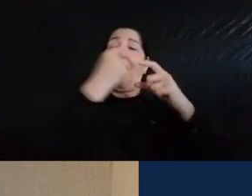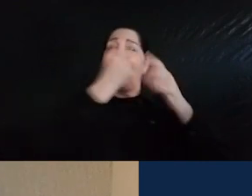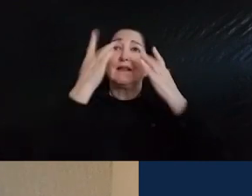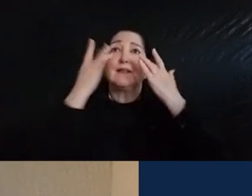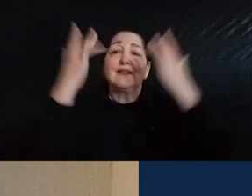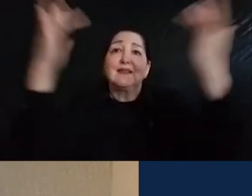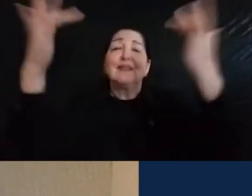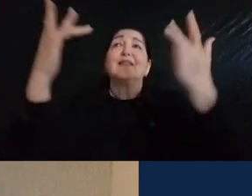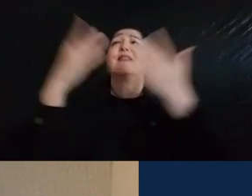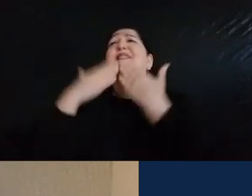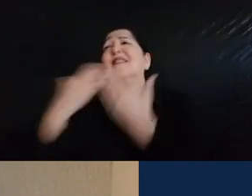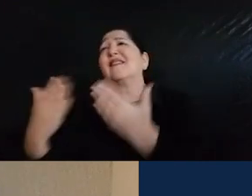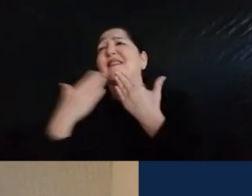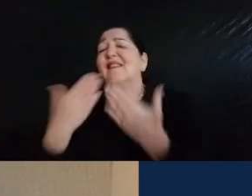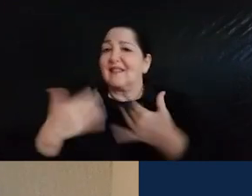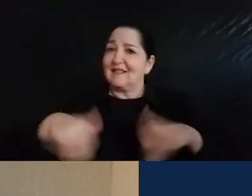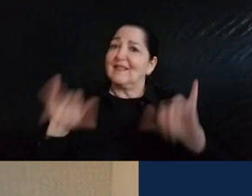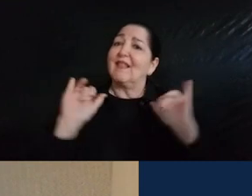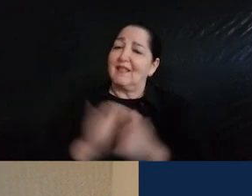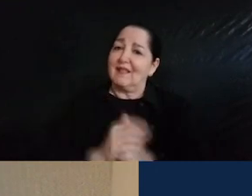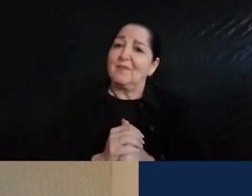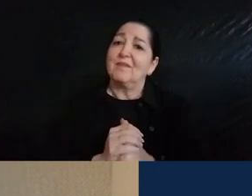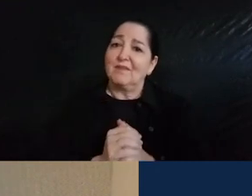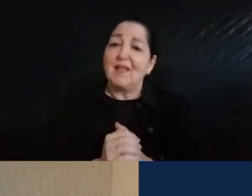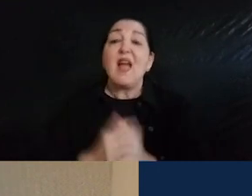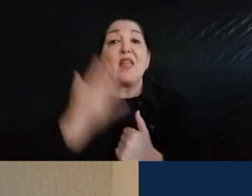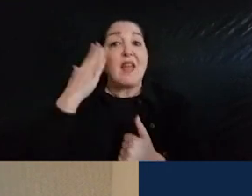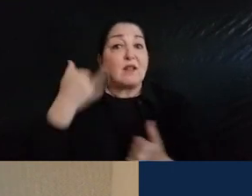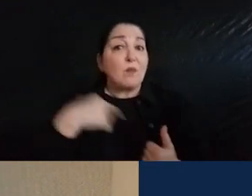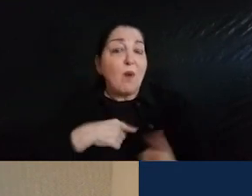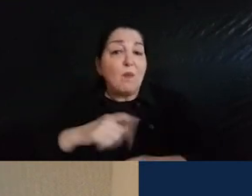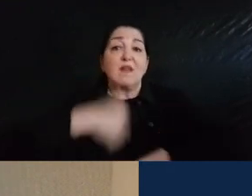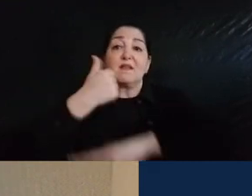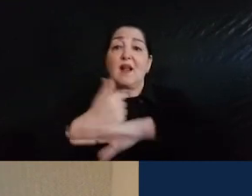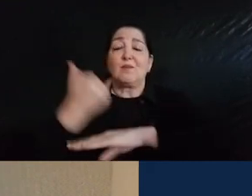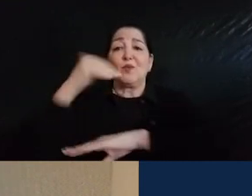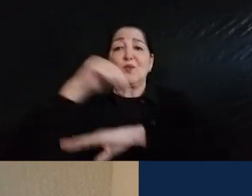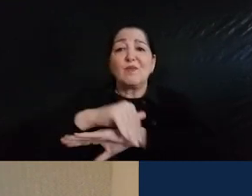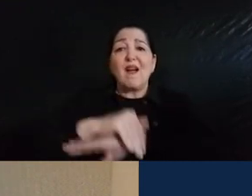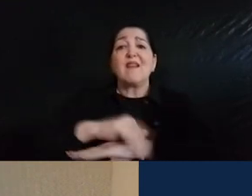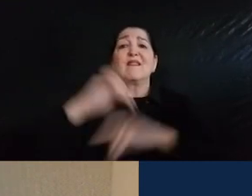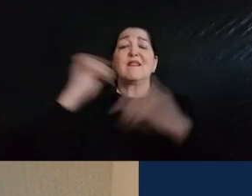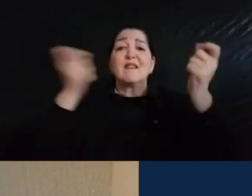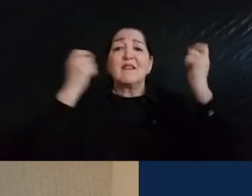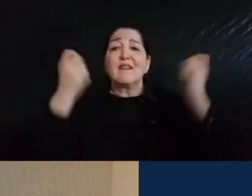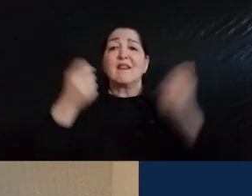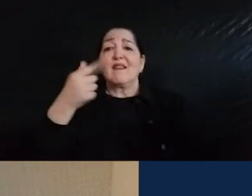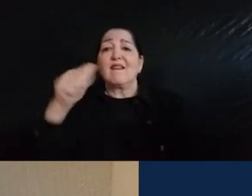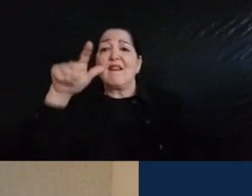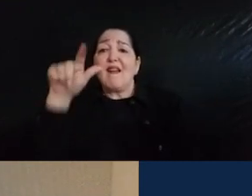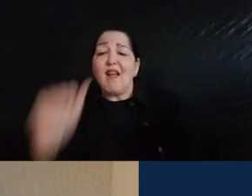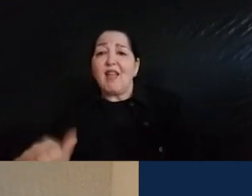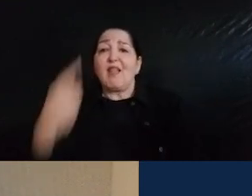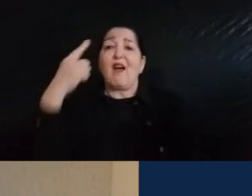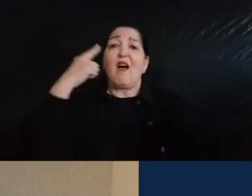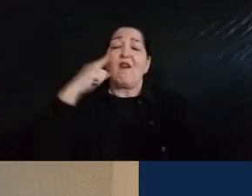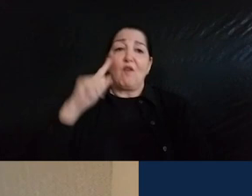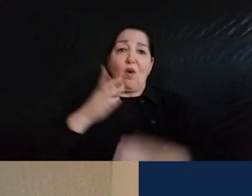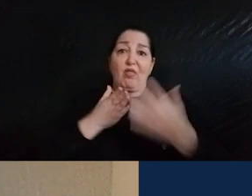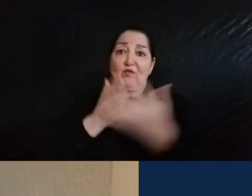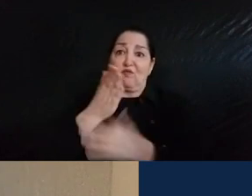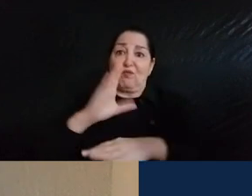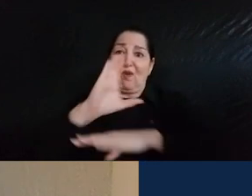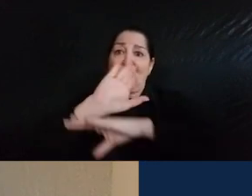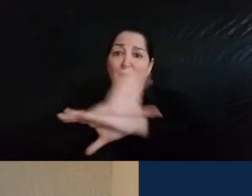masks. And that's in large part why we're going to all this trouble to bring you tonight's virtual gala. This